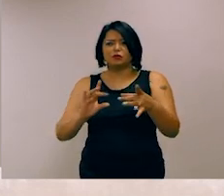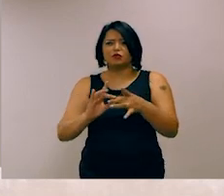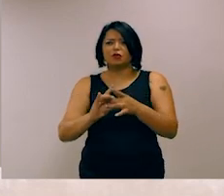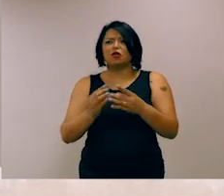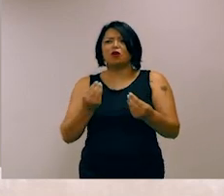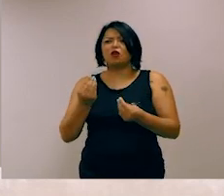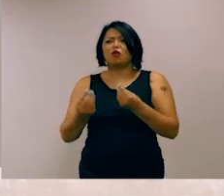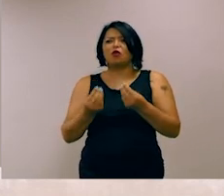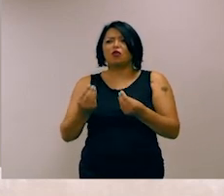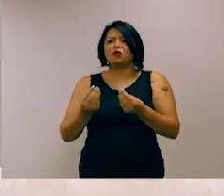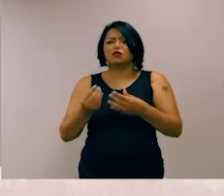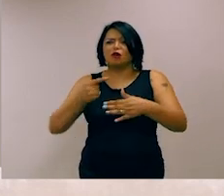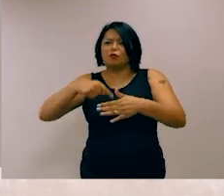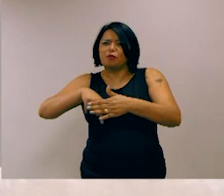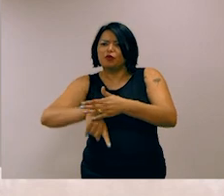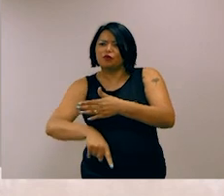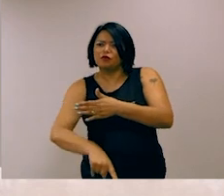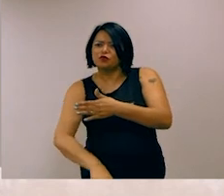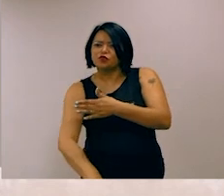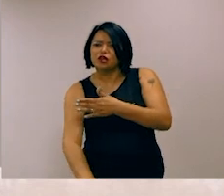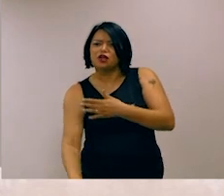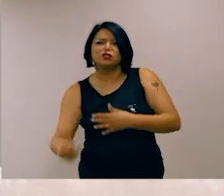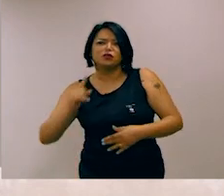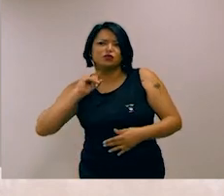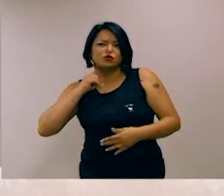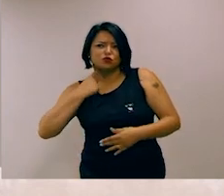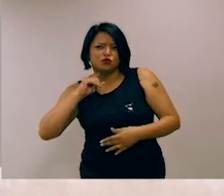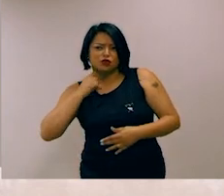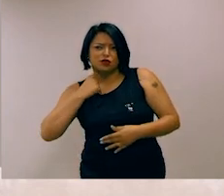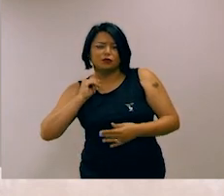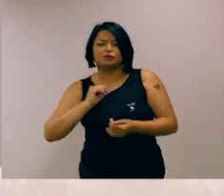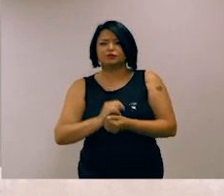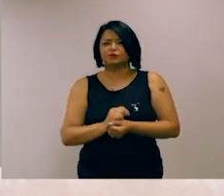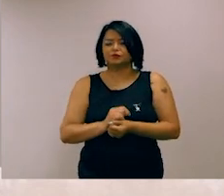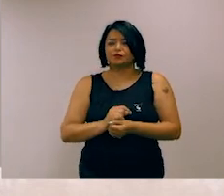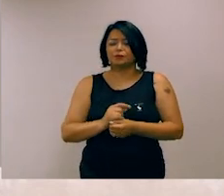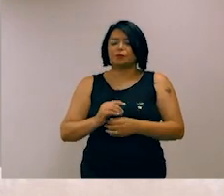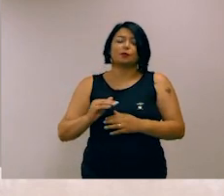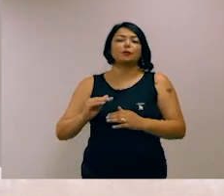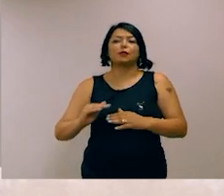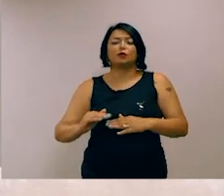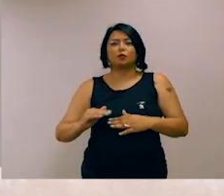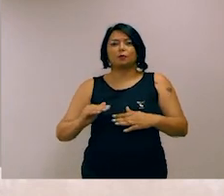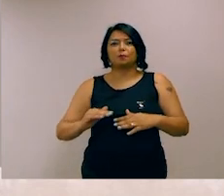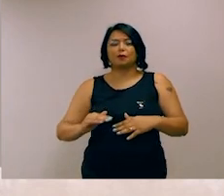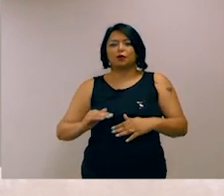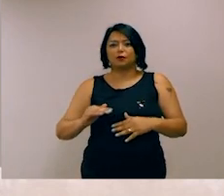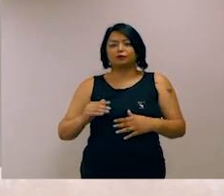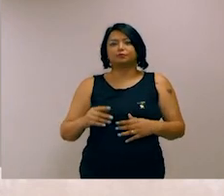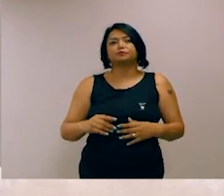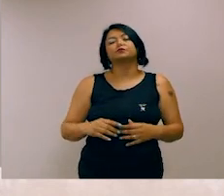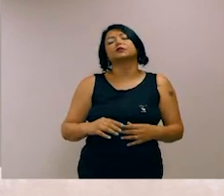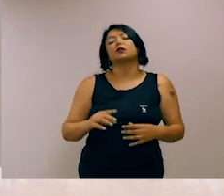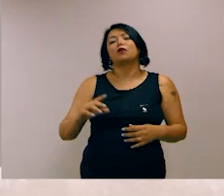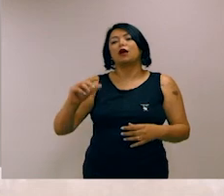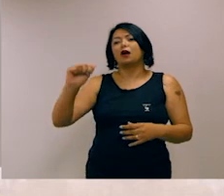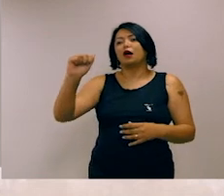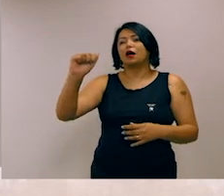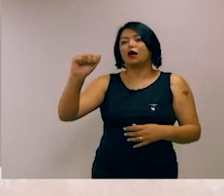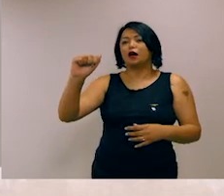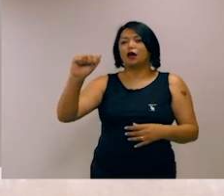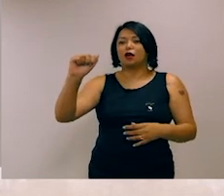we use the intersection of these curves to estimate the depth of the tailings. So the altitude of the most